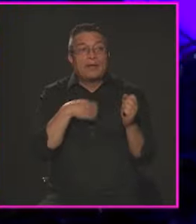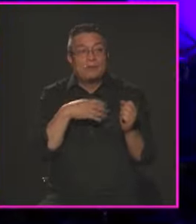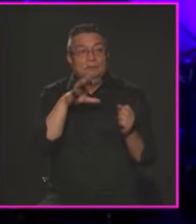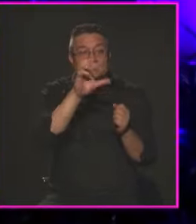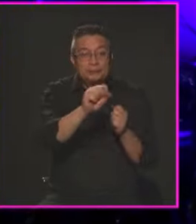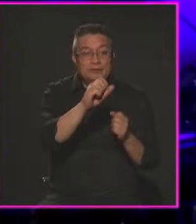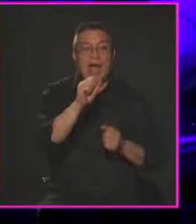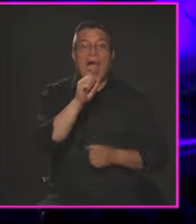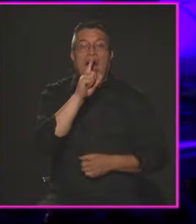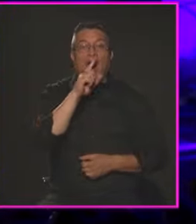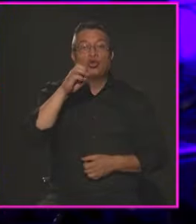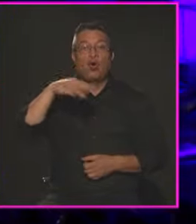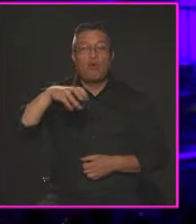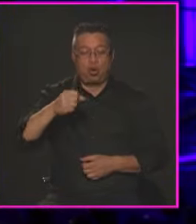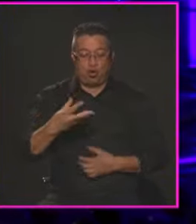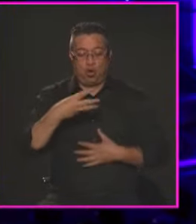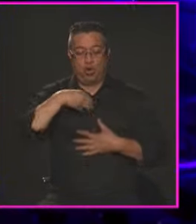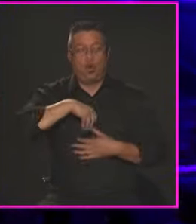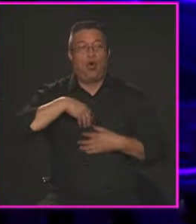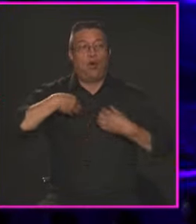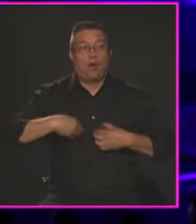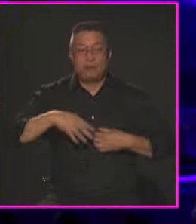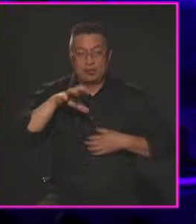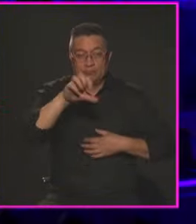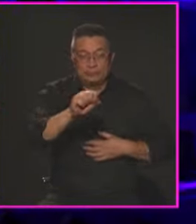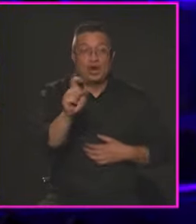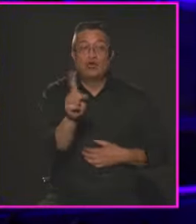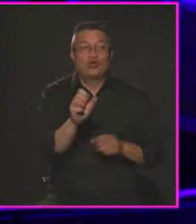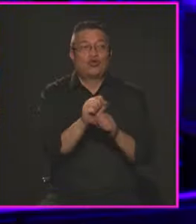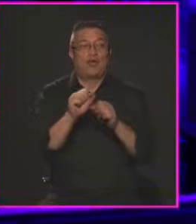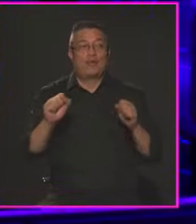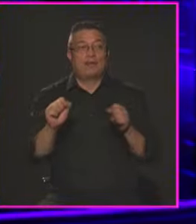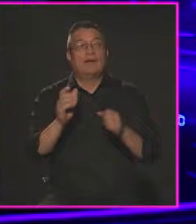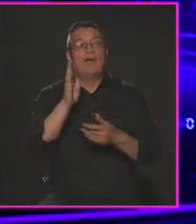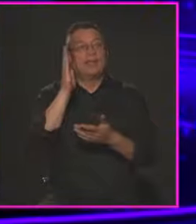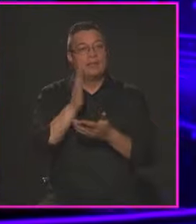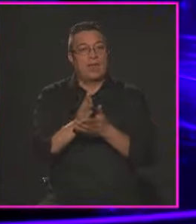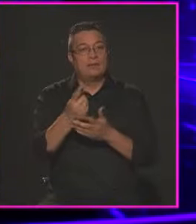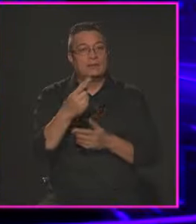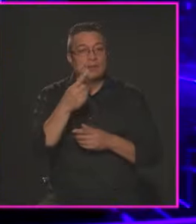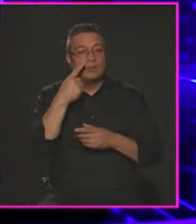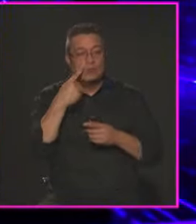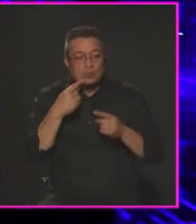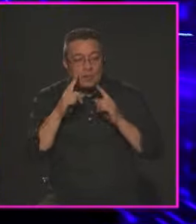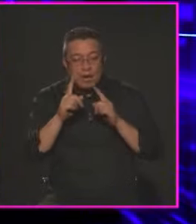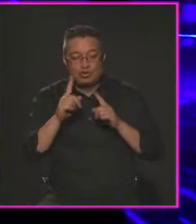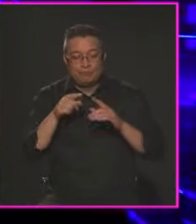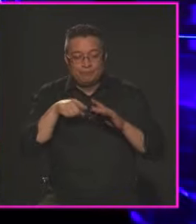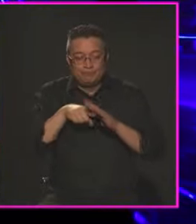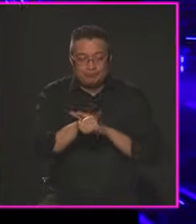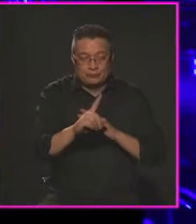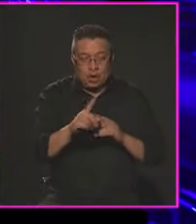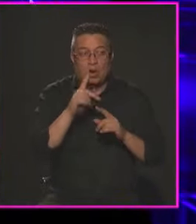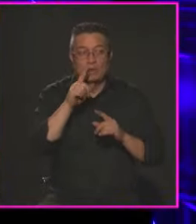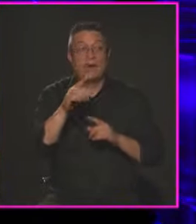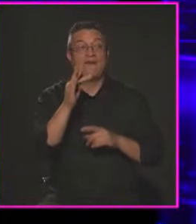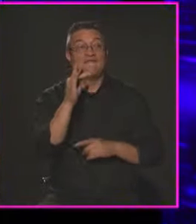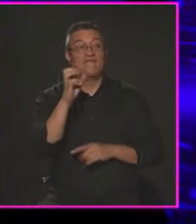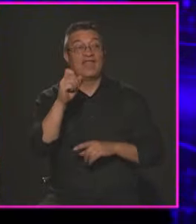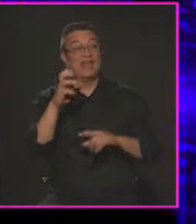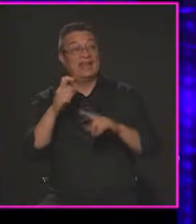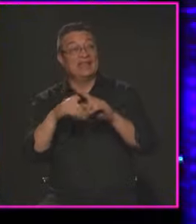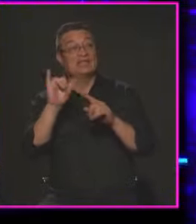depositing on a hot wire. What you have to do is a non-invasive experiment. And Felix Bloch and Ed Purcell was the first one